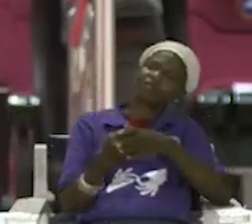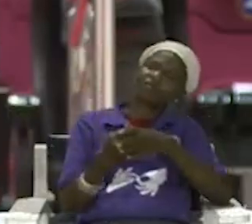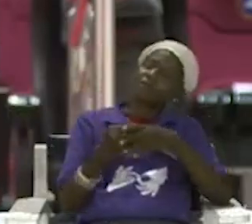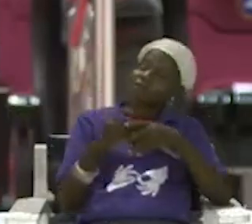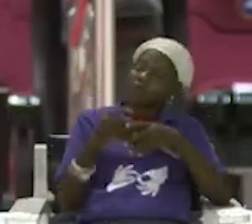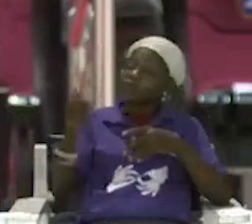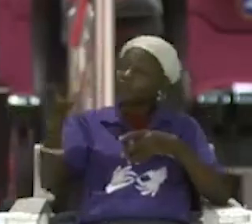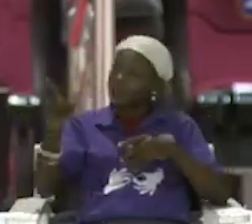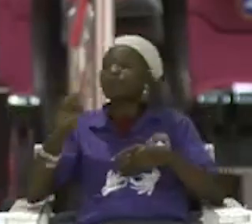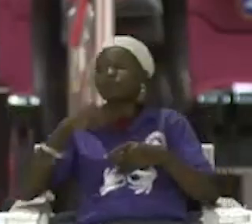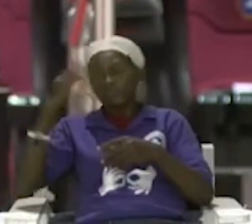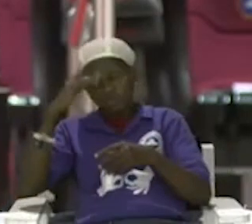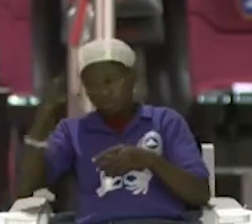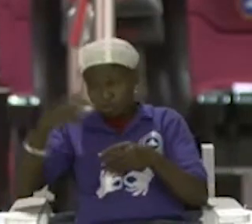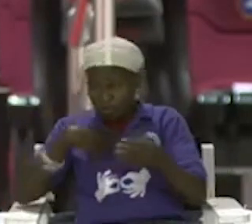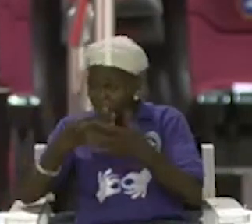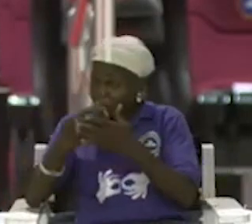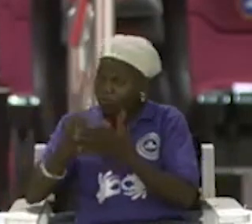me.